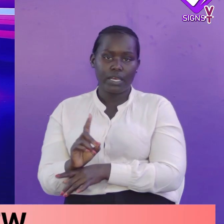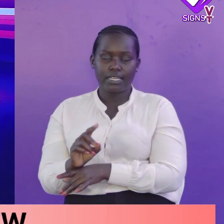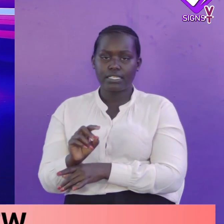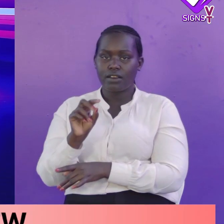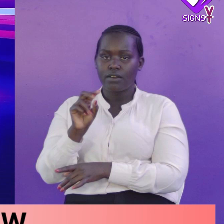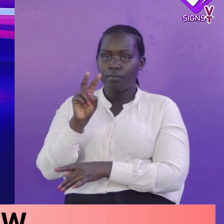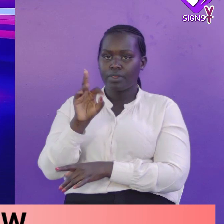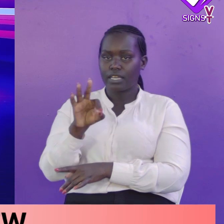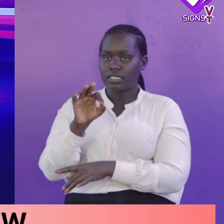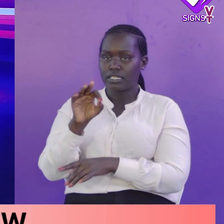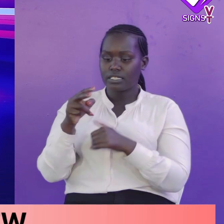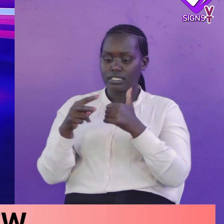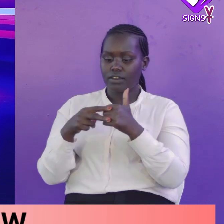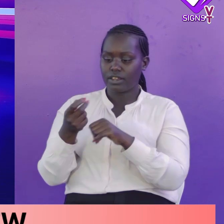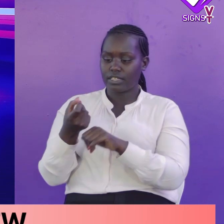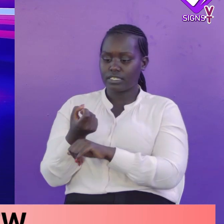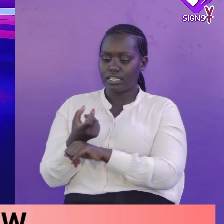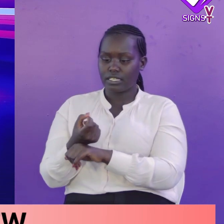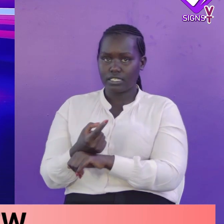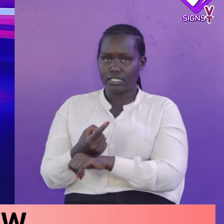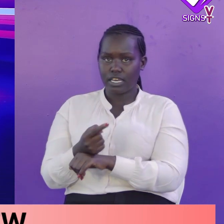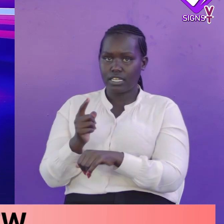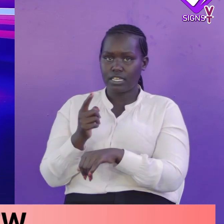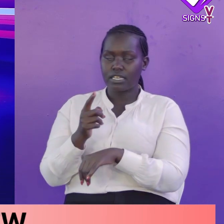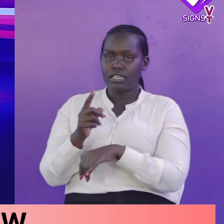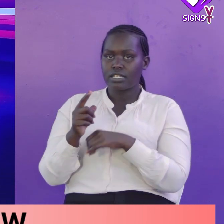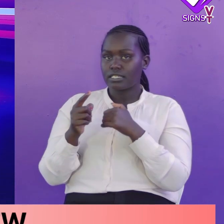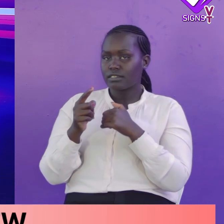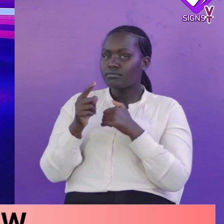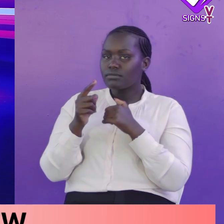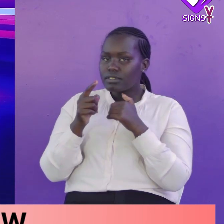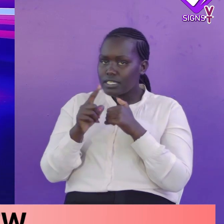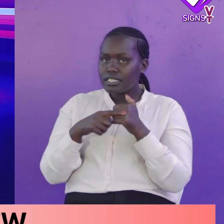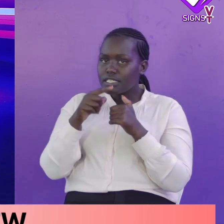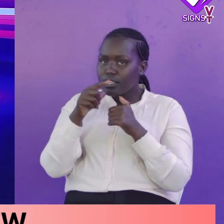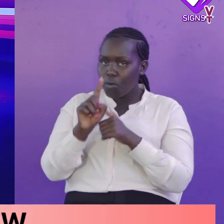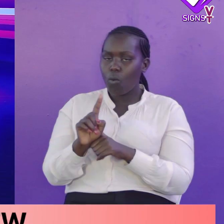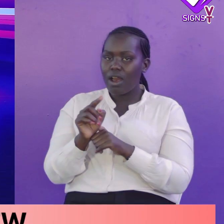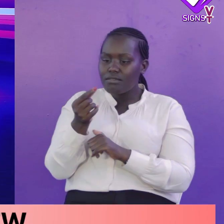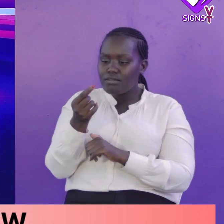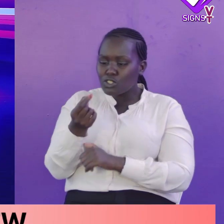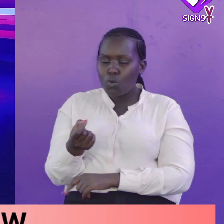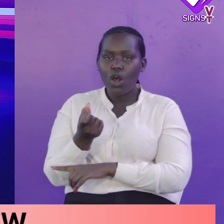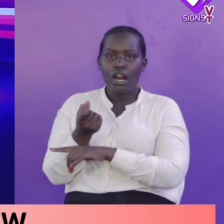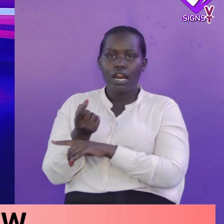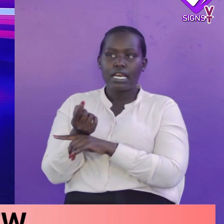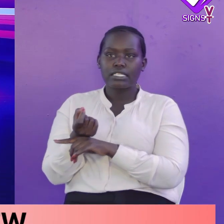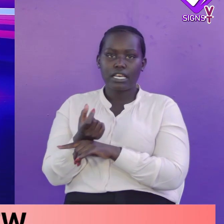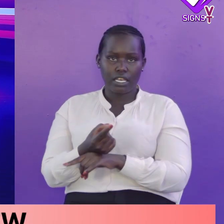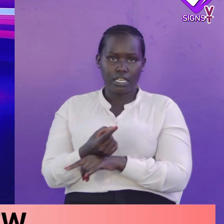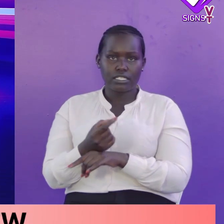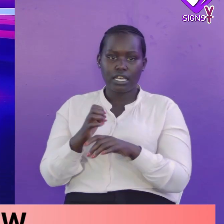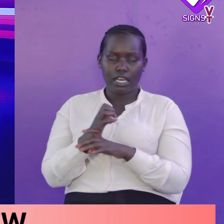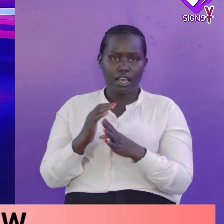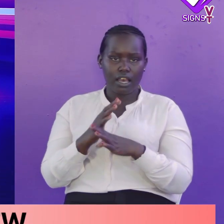37 seconds and 61 milliseconds ahead of Italy's Nadia